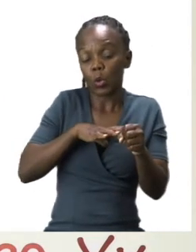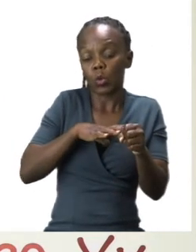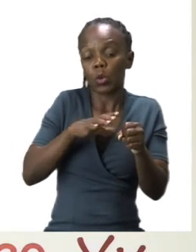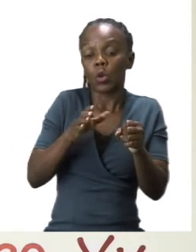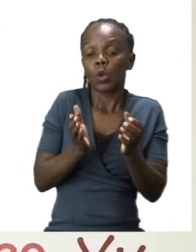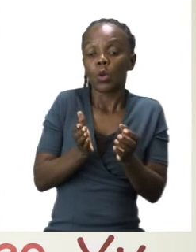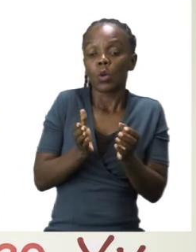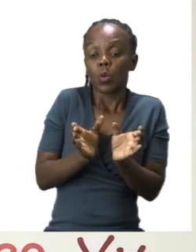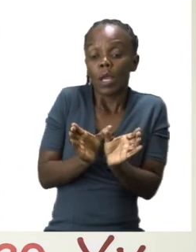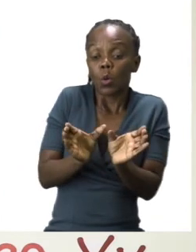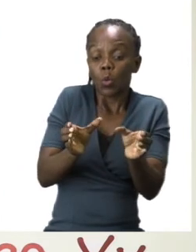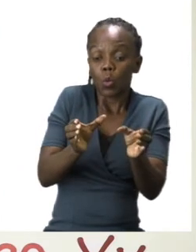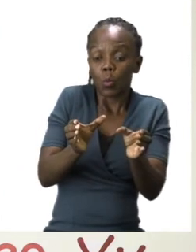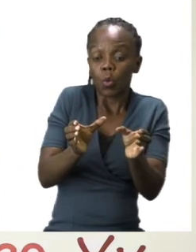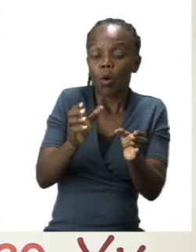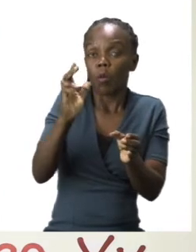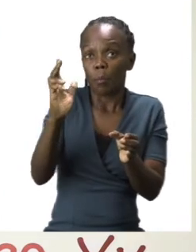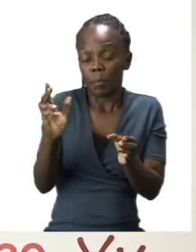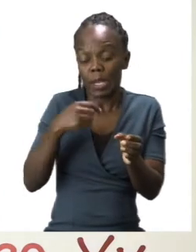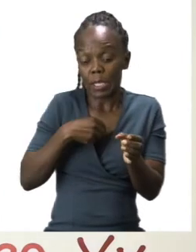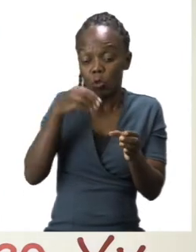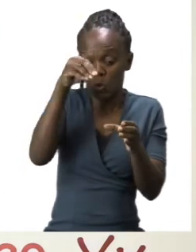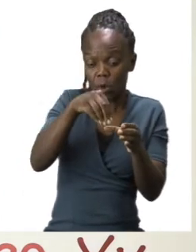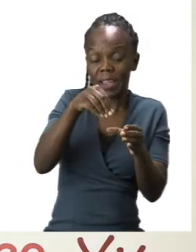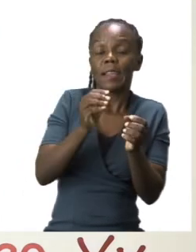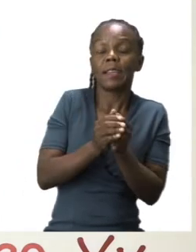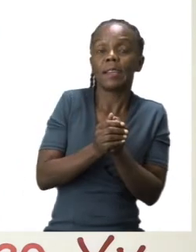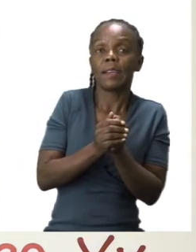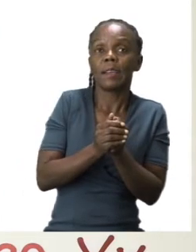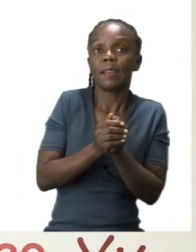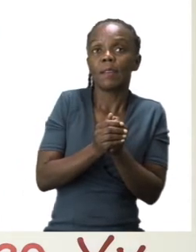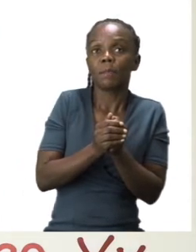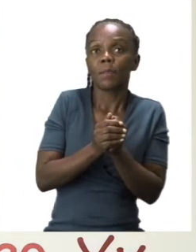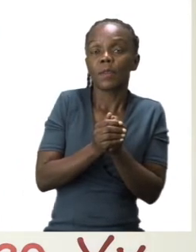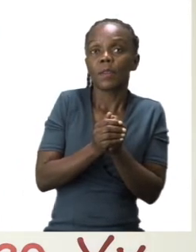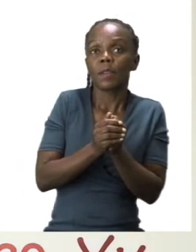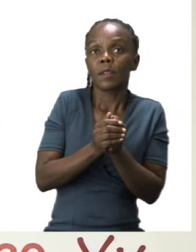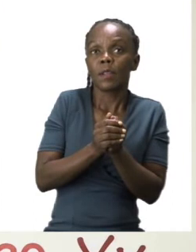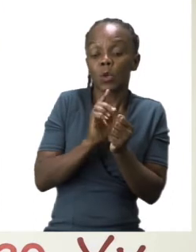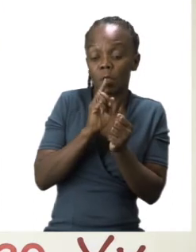yourself, including you, then we say the bicycle is